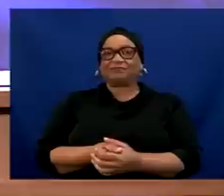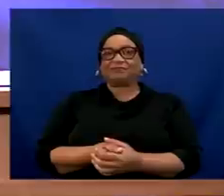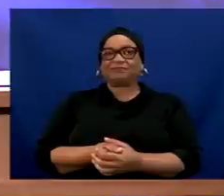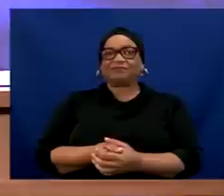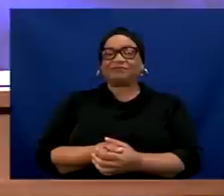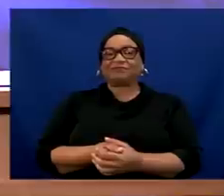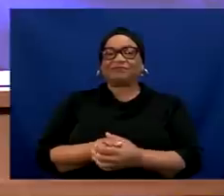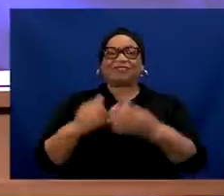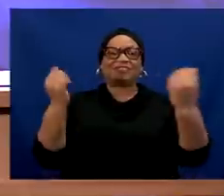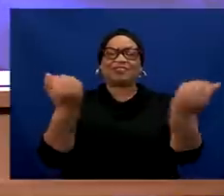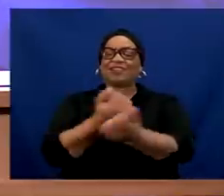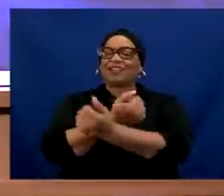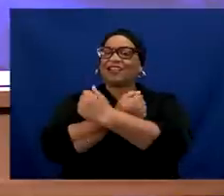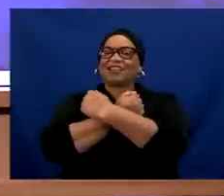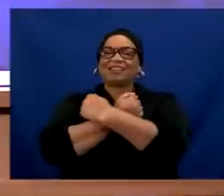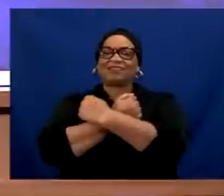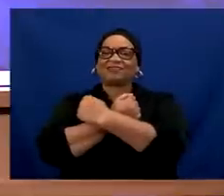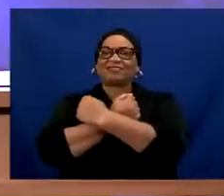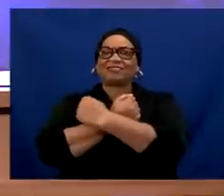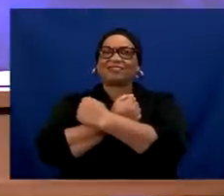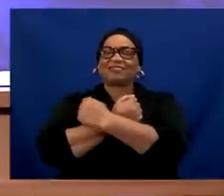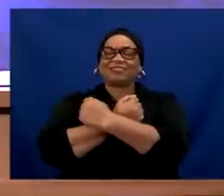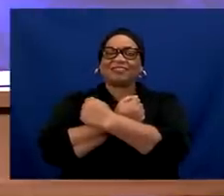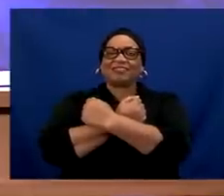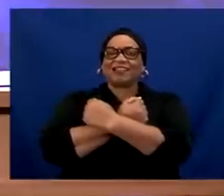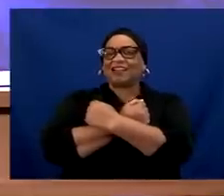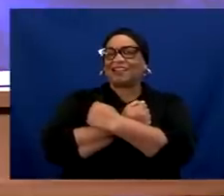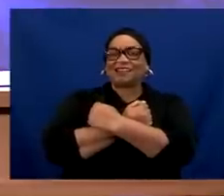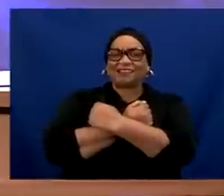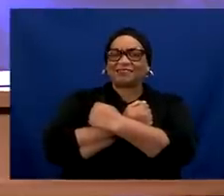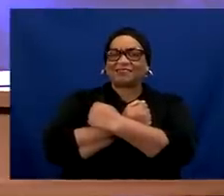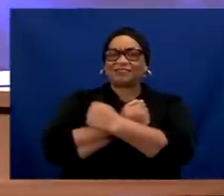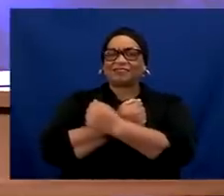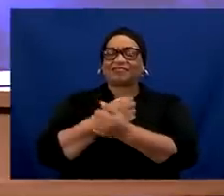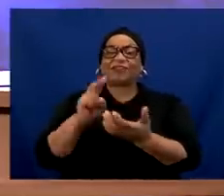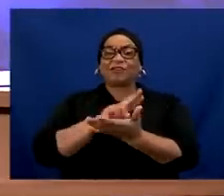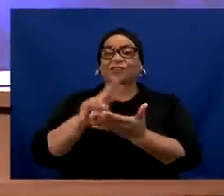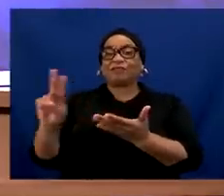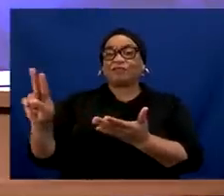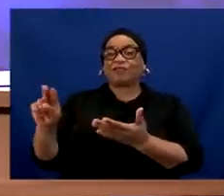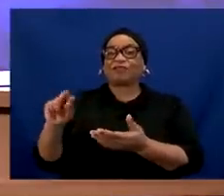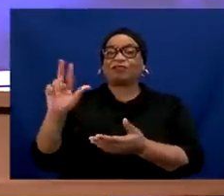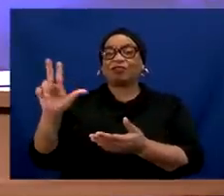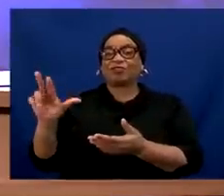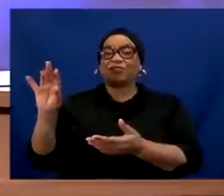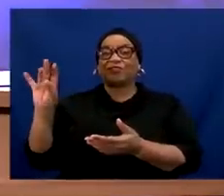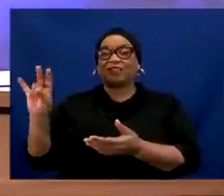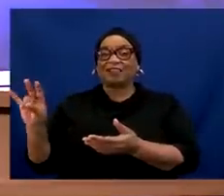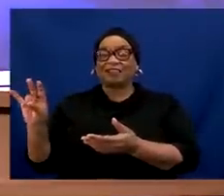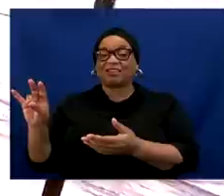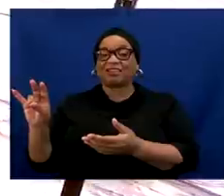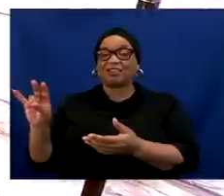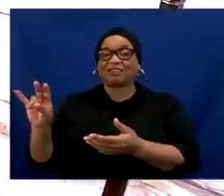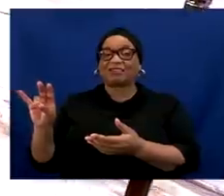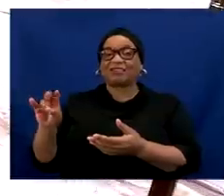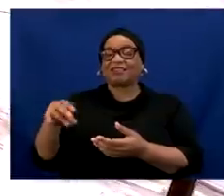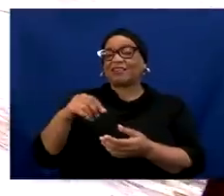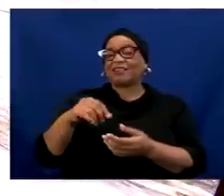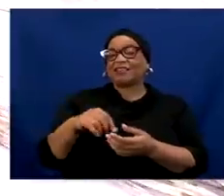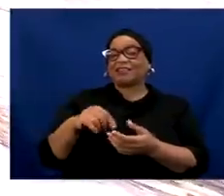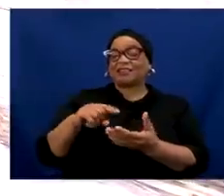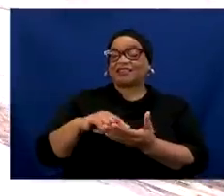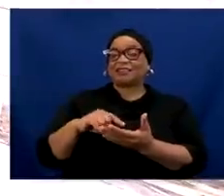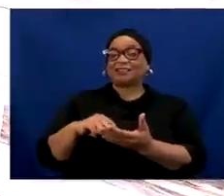And so I love it. Evangelist Strap, I love it because verse 38. After Gabriel said, nothing's impossible with